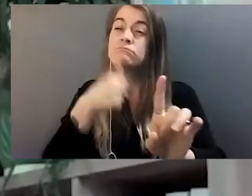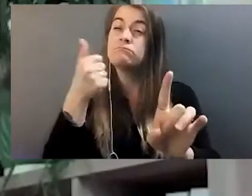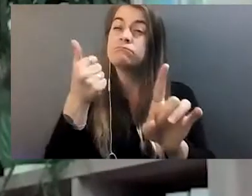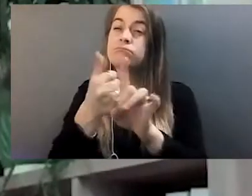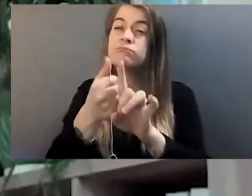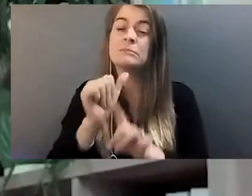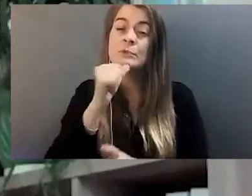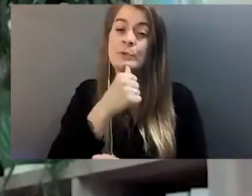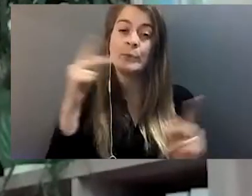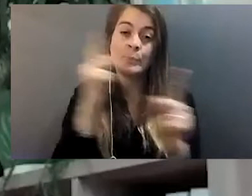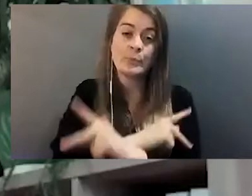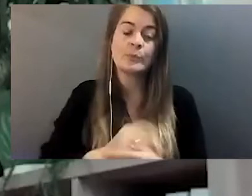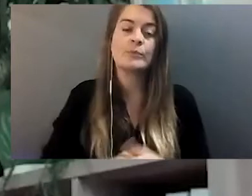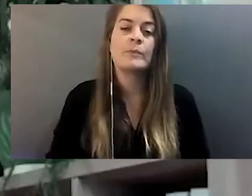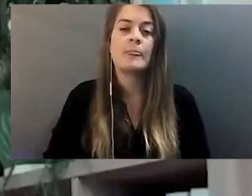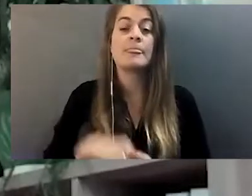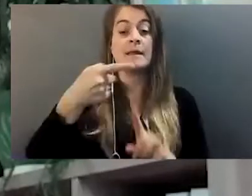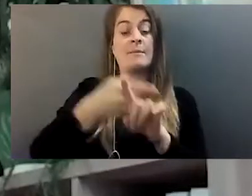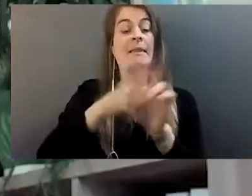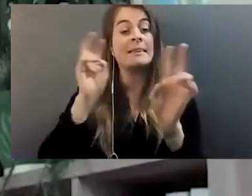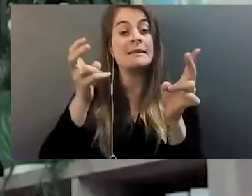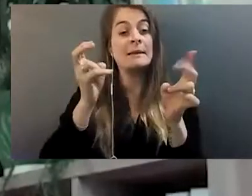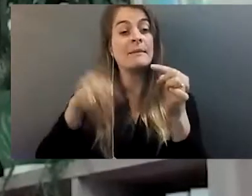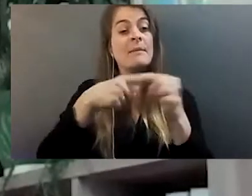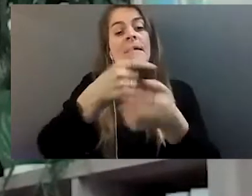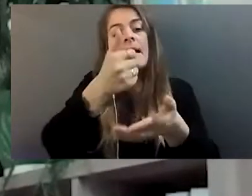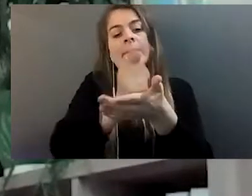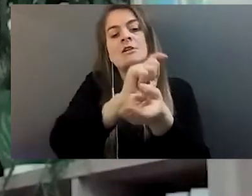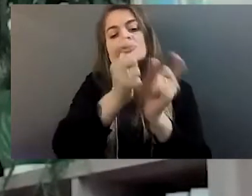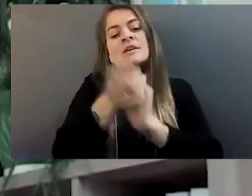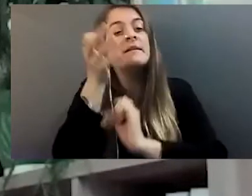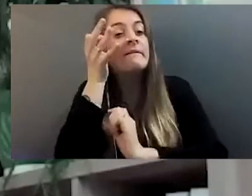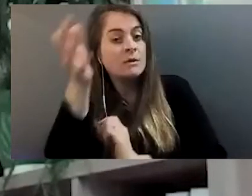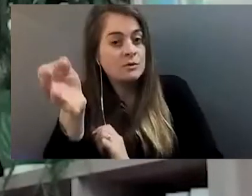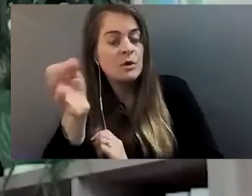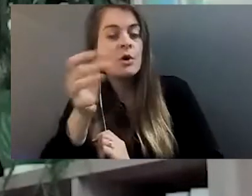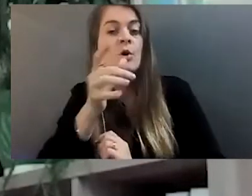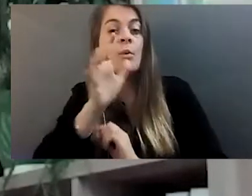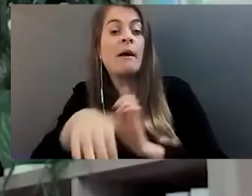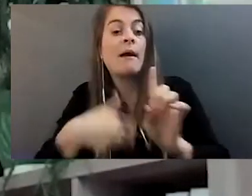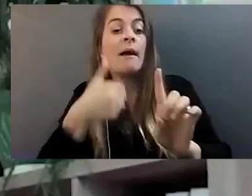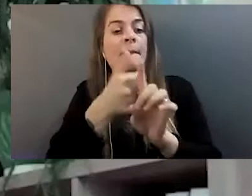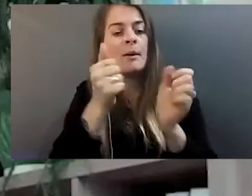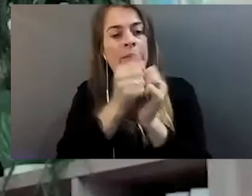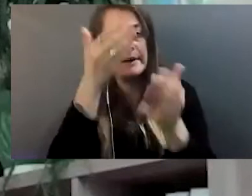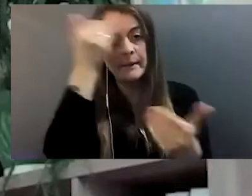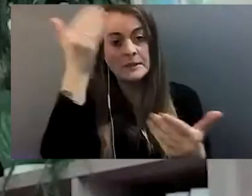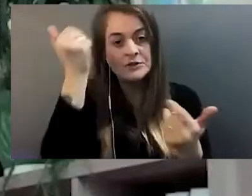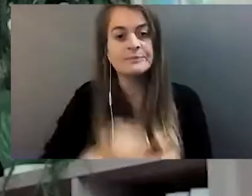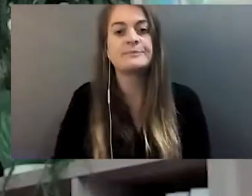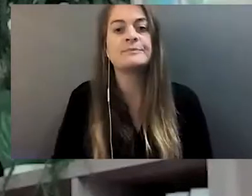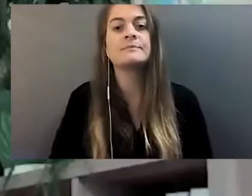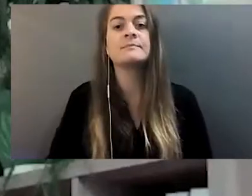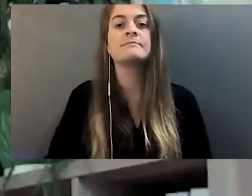year's Alzheimer's Awareness Month theme is about helping to change the future for people affected by the disease, having